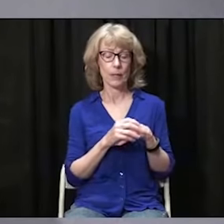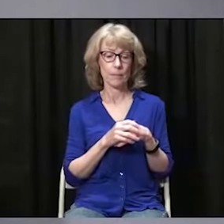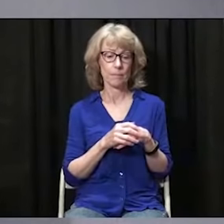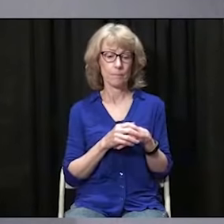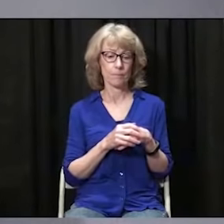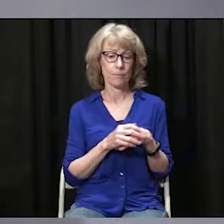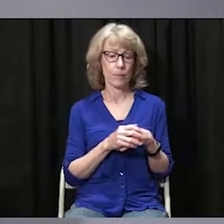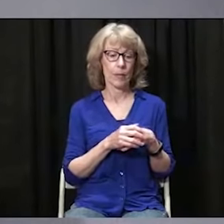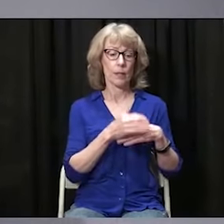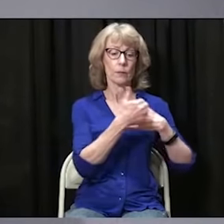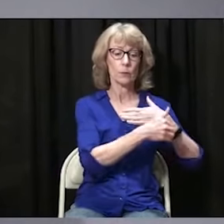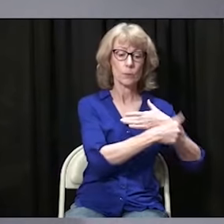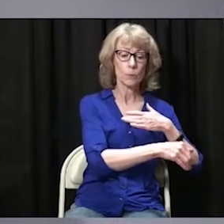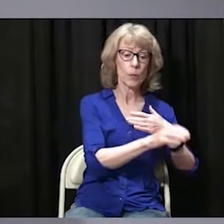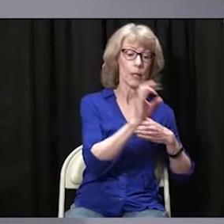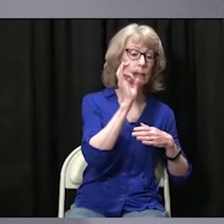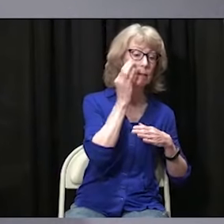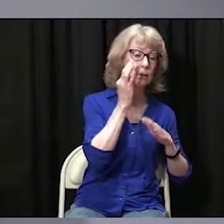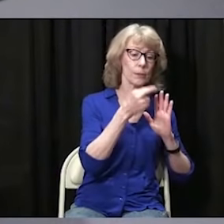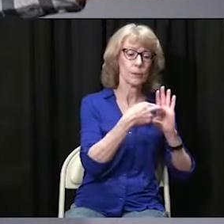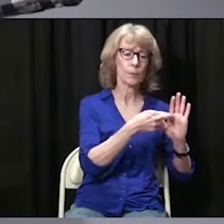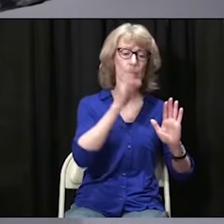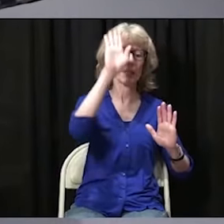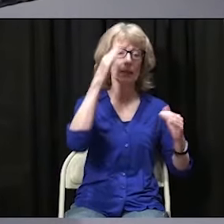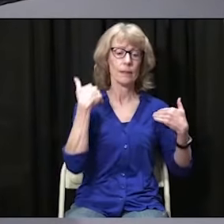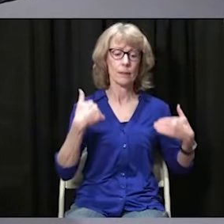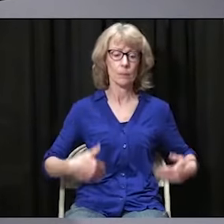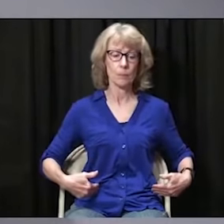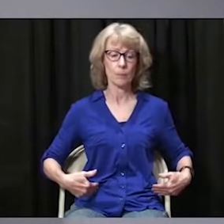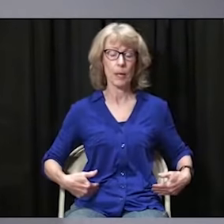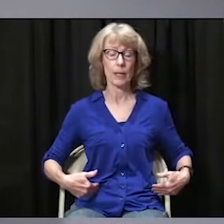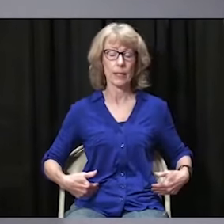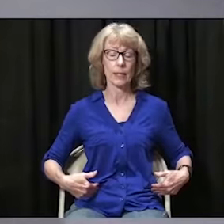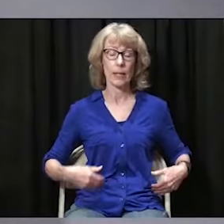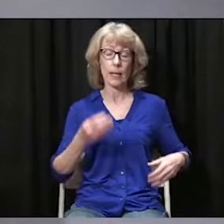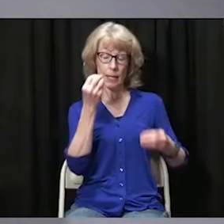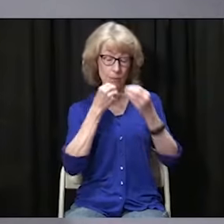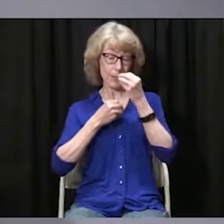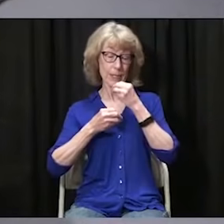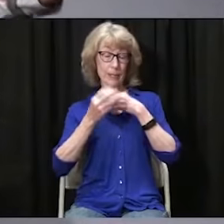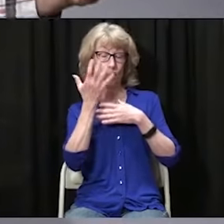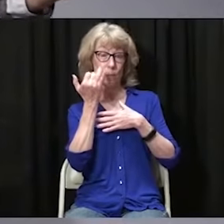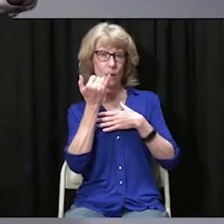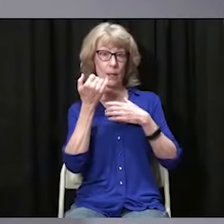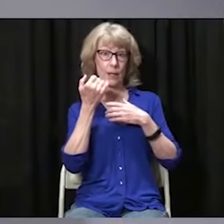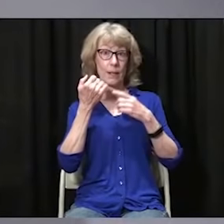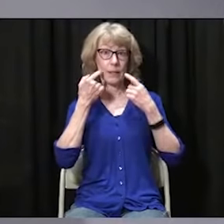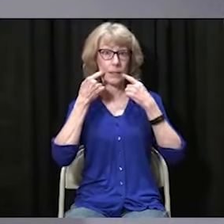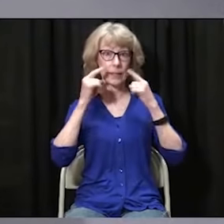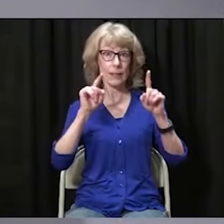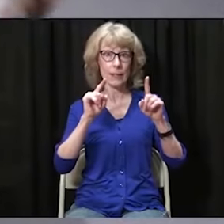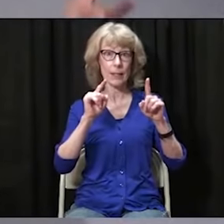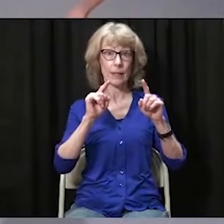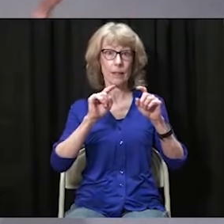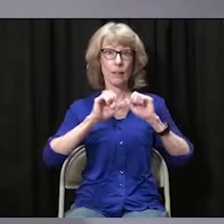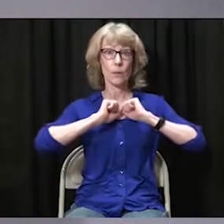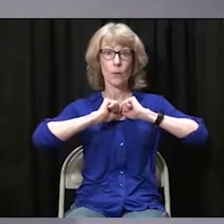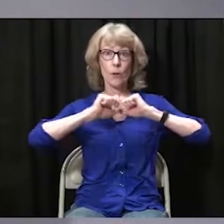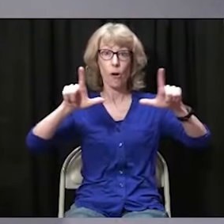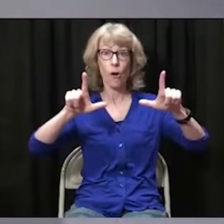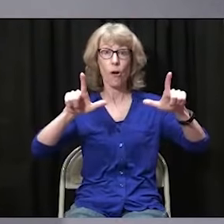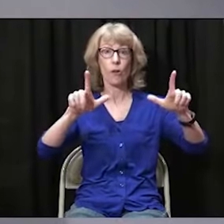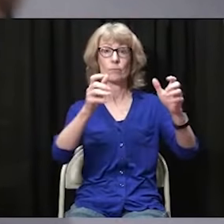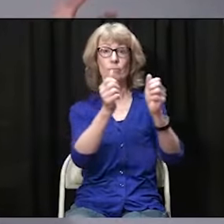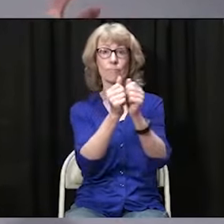are declaring our oneness. Of course we're different. We're different genders, and we have different opinions, and we're